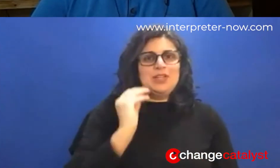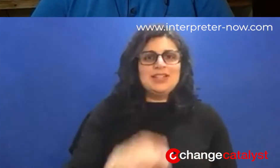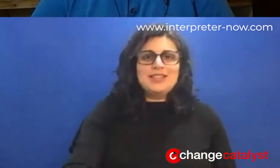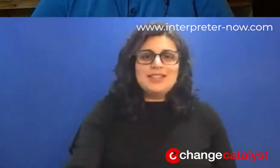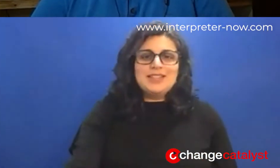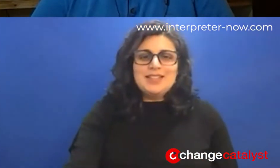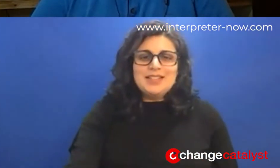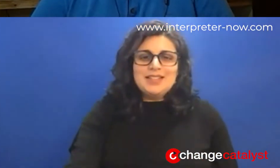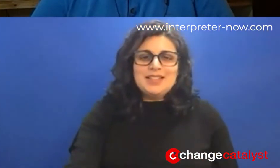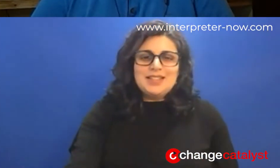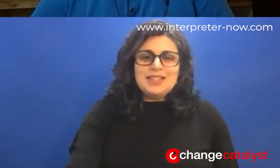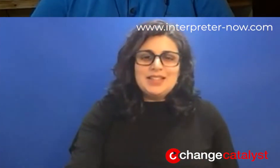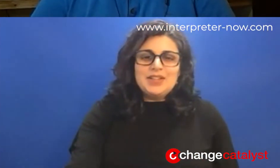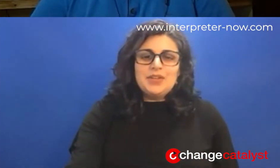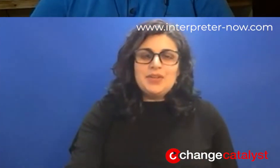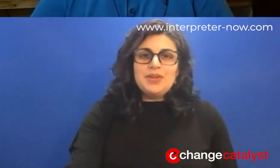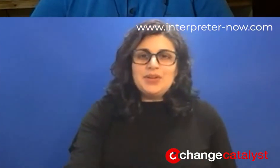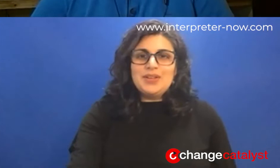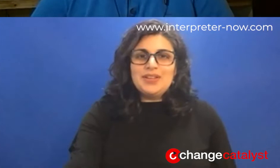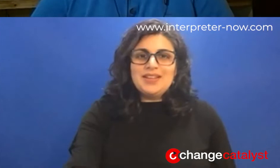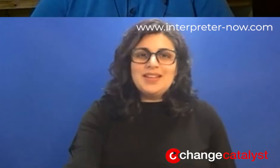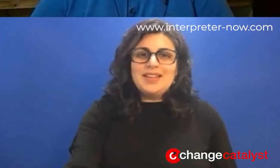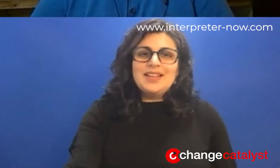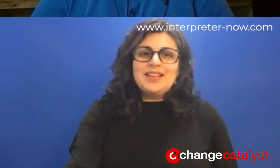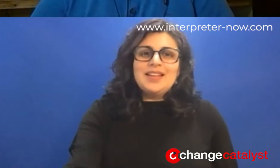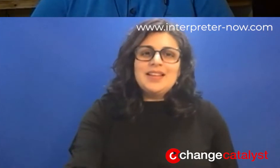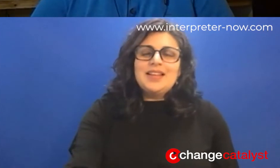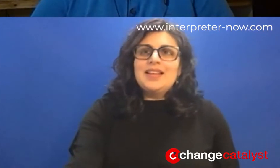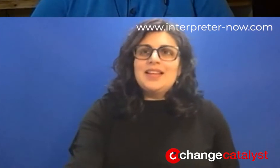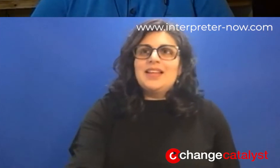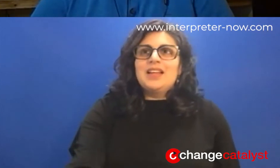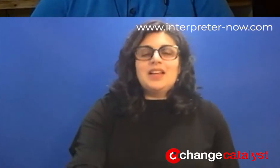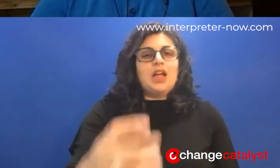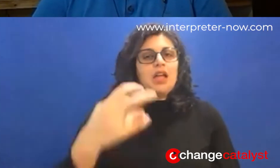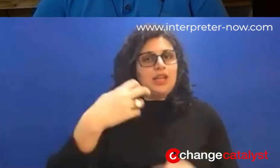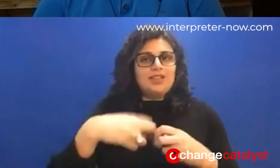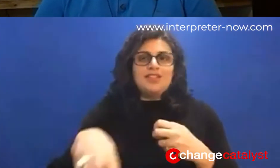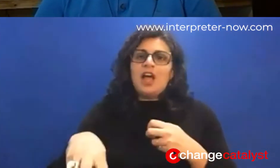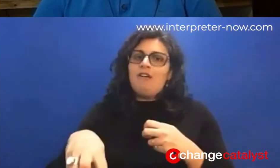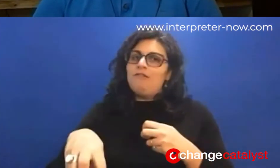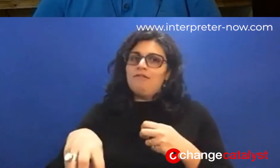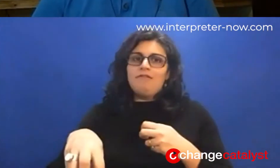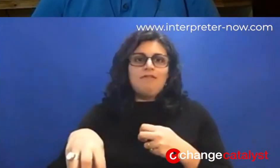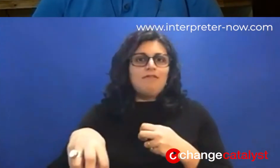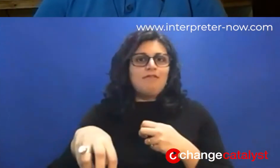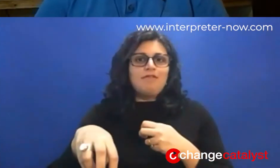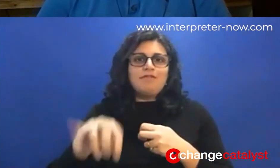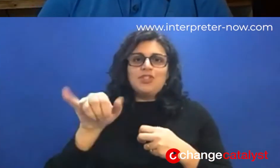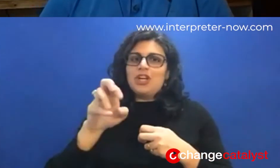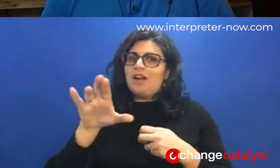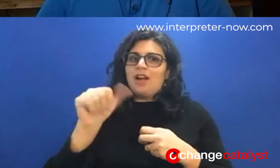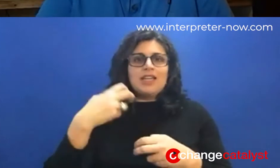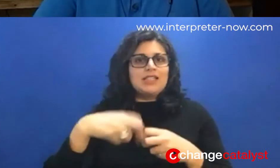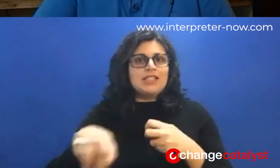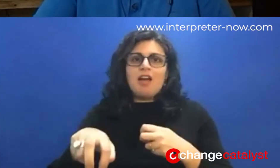I can start. Yeah. If you know, it's a difficult road, Erica, because